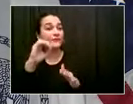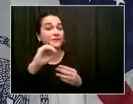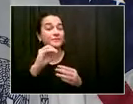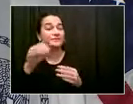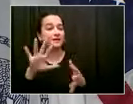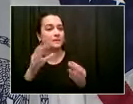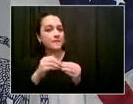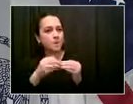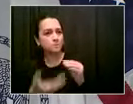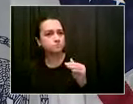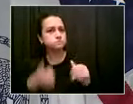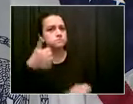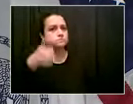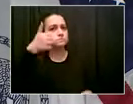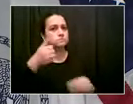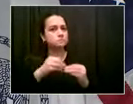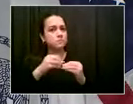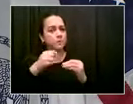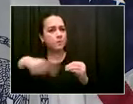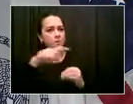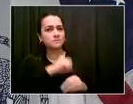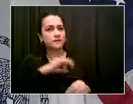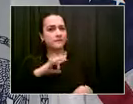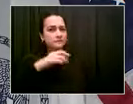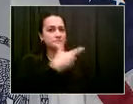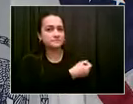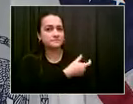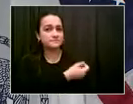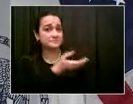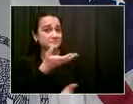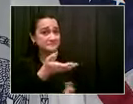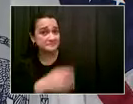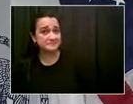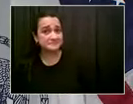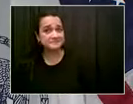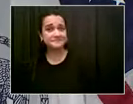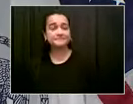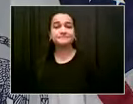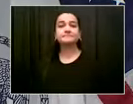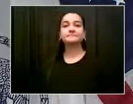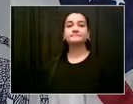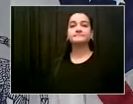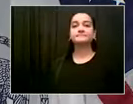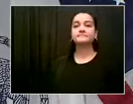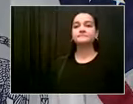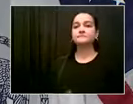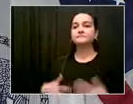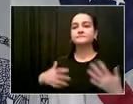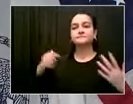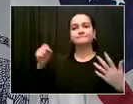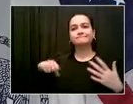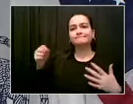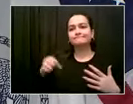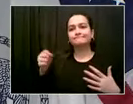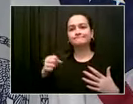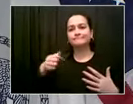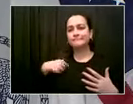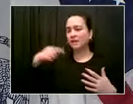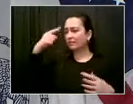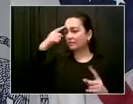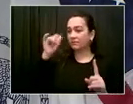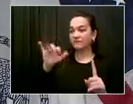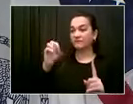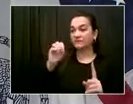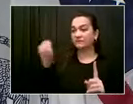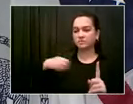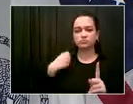about making it easy for staff, for teachers, continuing to get out there in